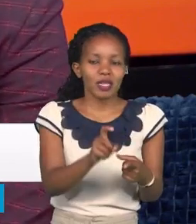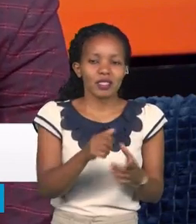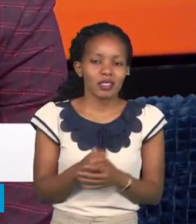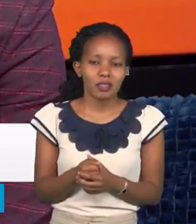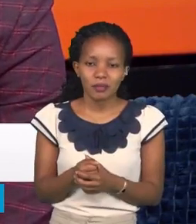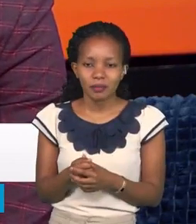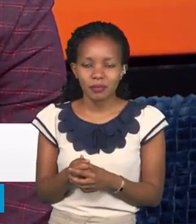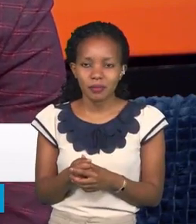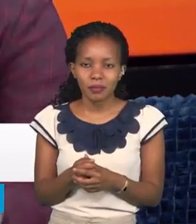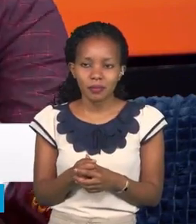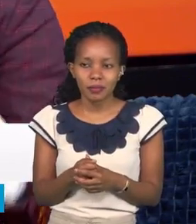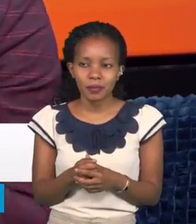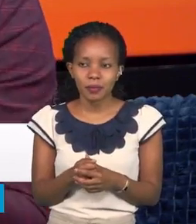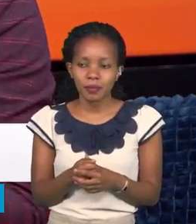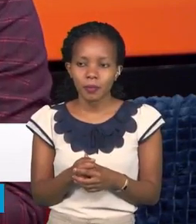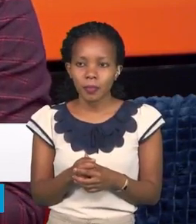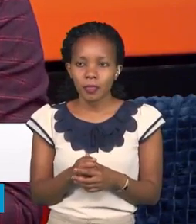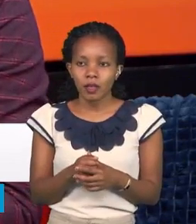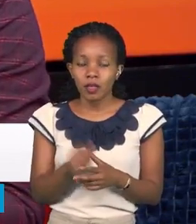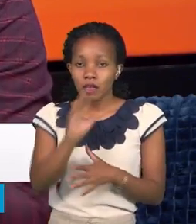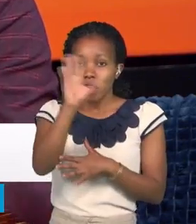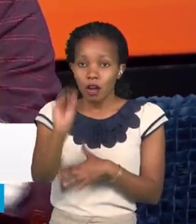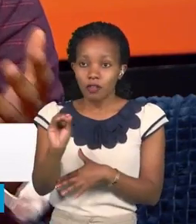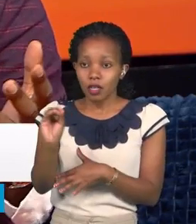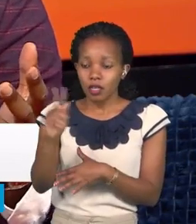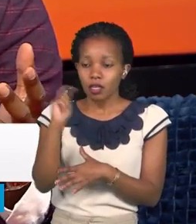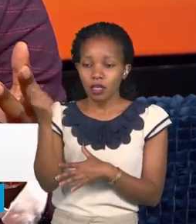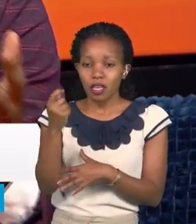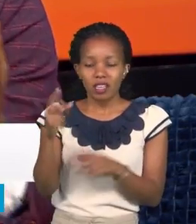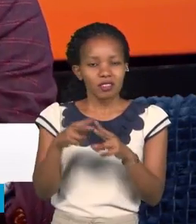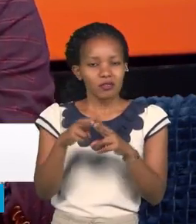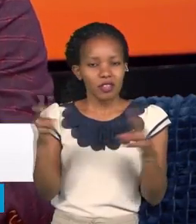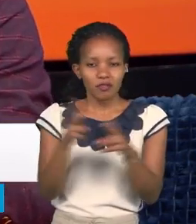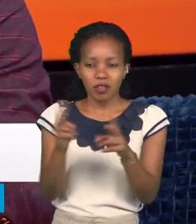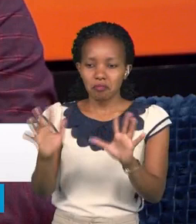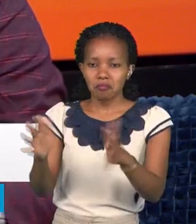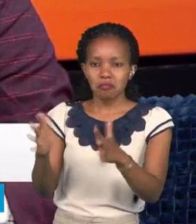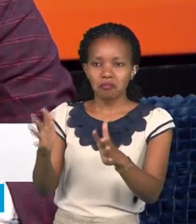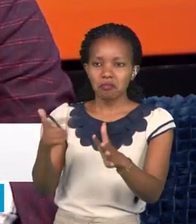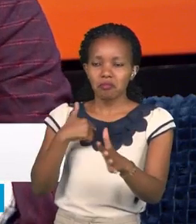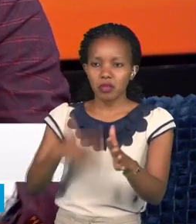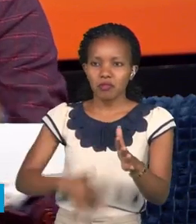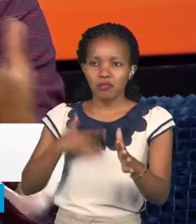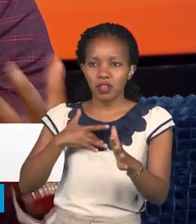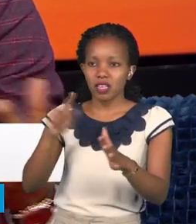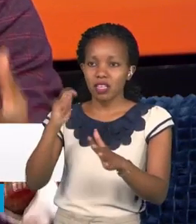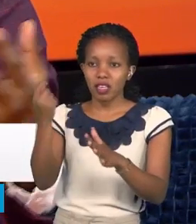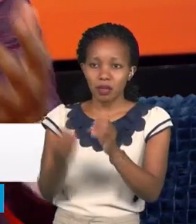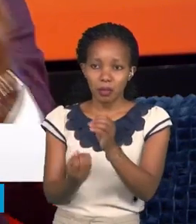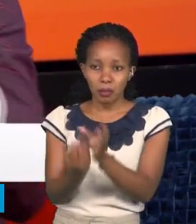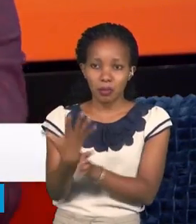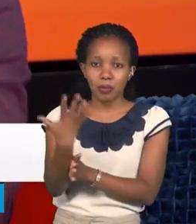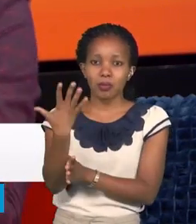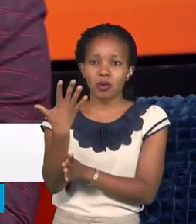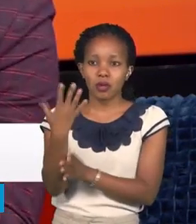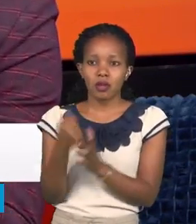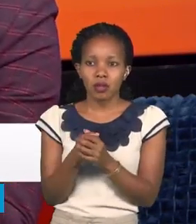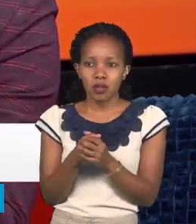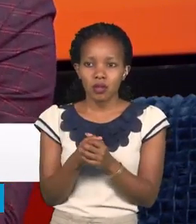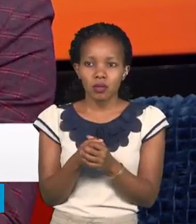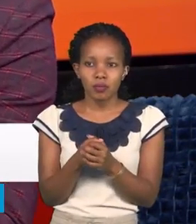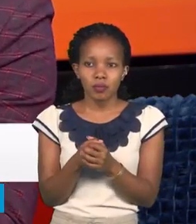now, Africa as a whole, Kenya, this is very impressive. Yeah. From where I'm seated, I feel like Kenya, yeah. I think you're growing in yes. and bounds. Yes.